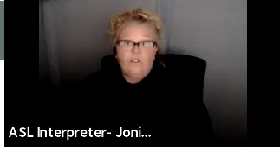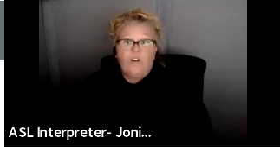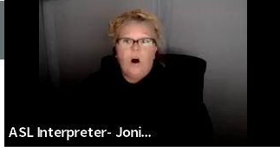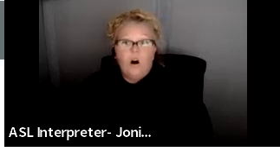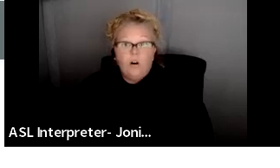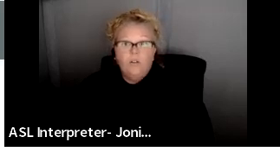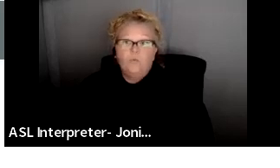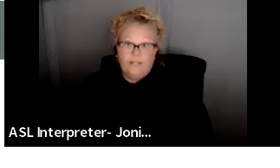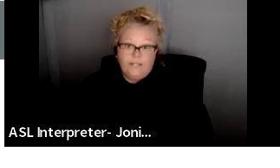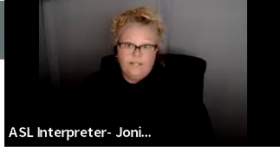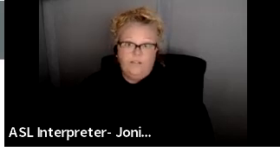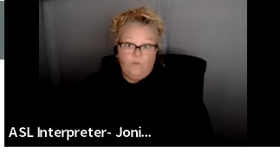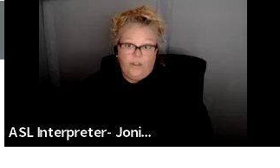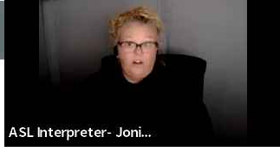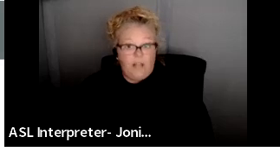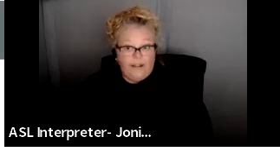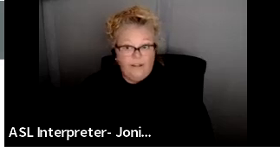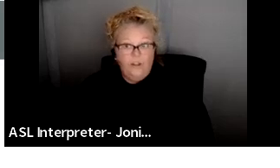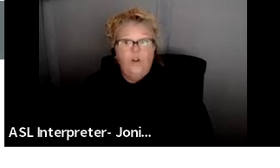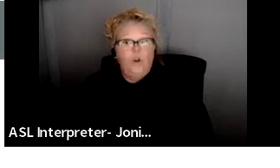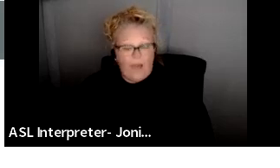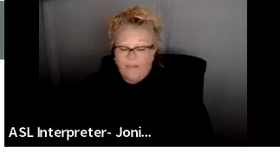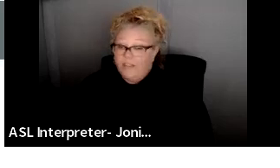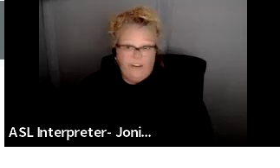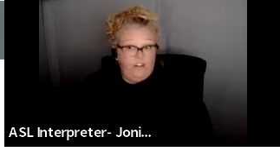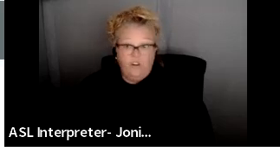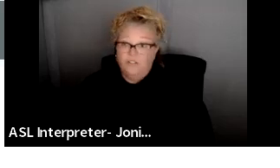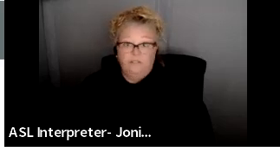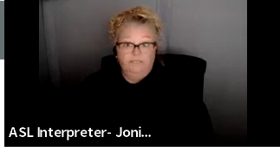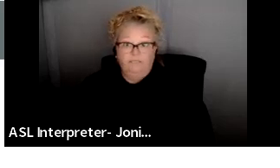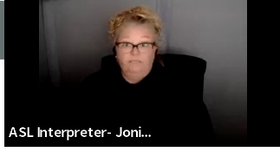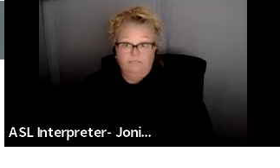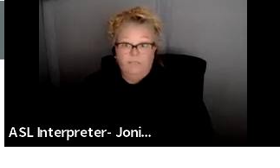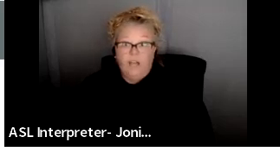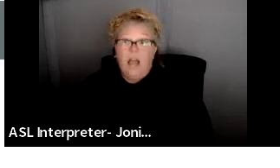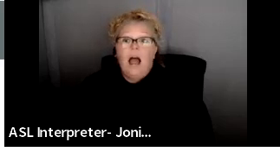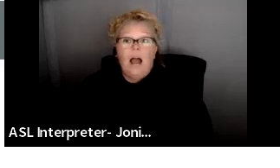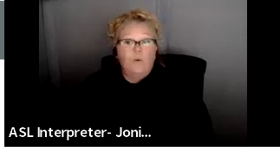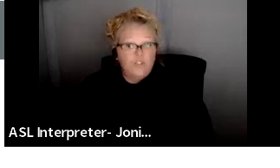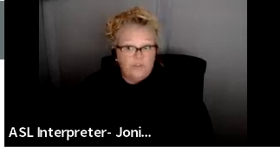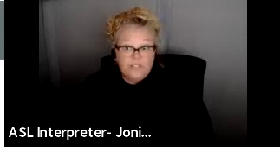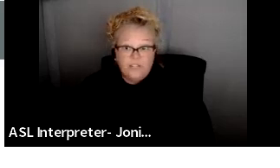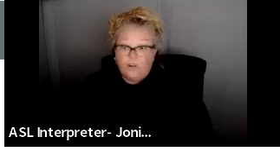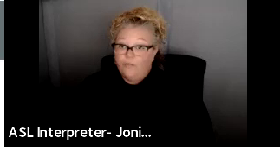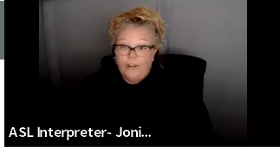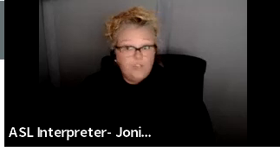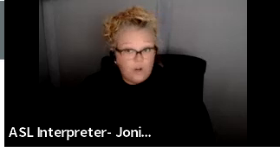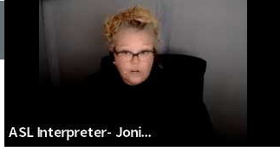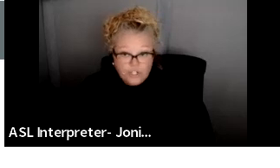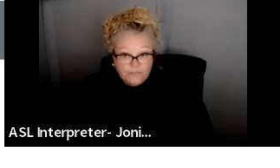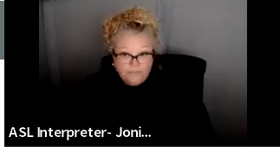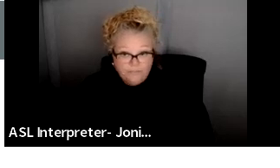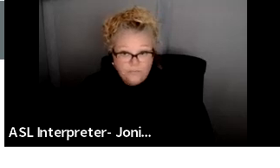we serve all residents of North Carolina who have a hearing loss. Our services are free